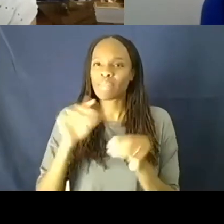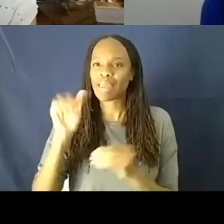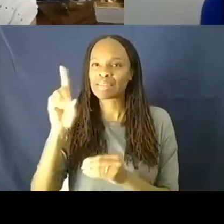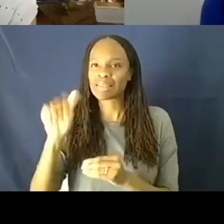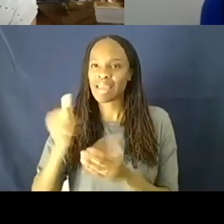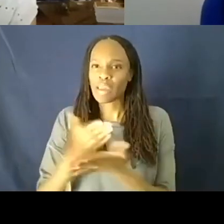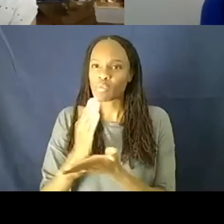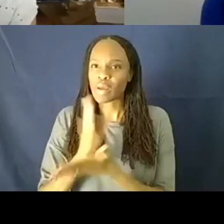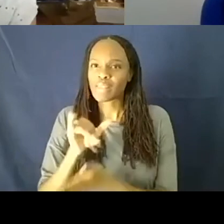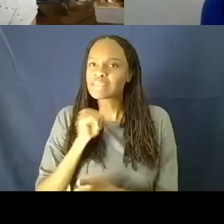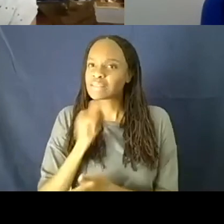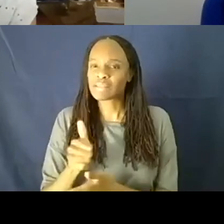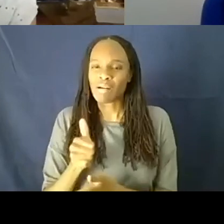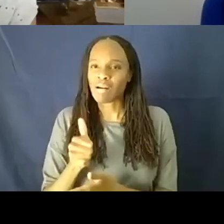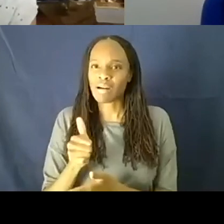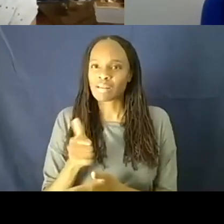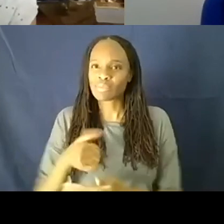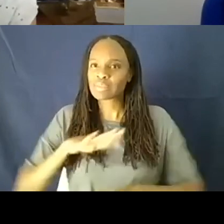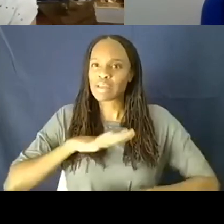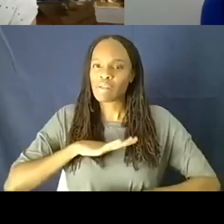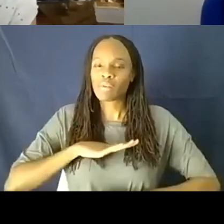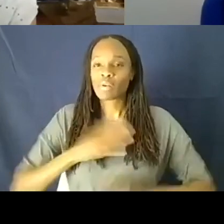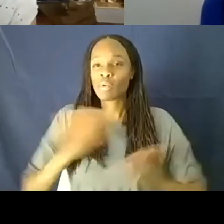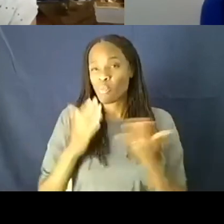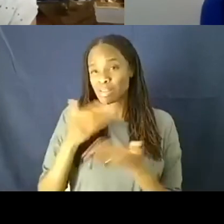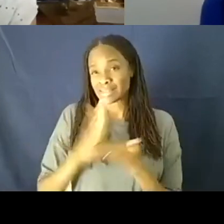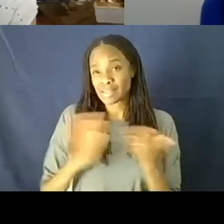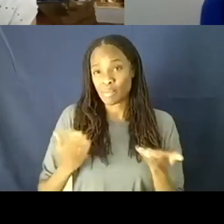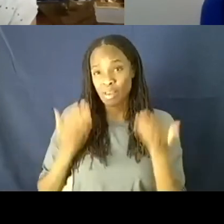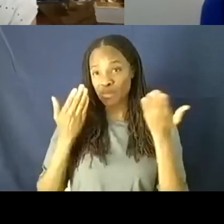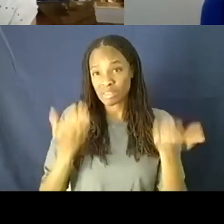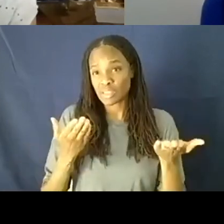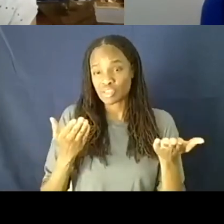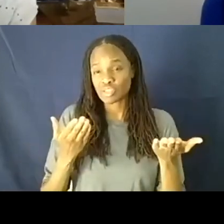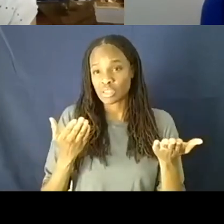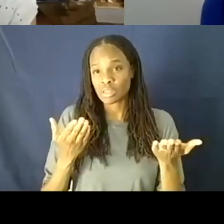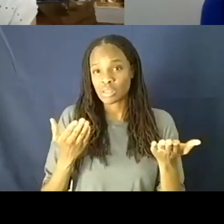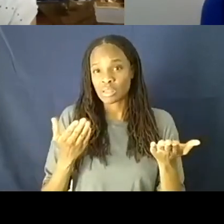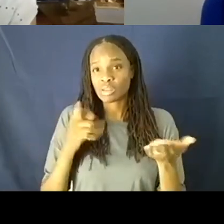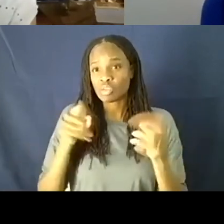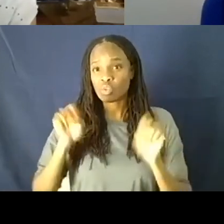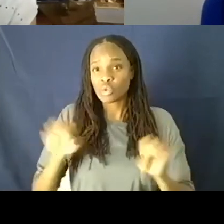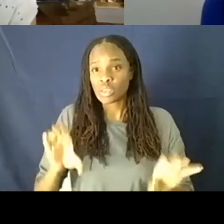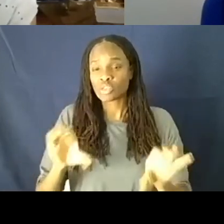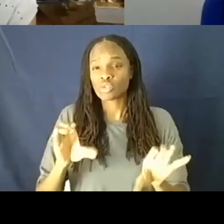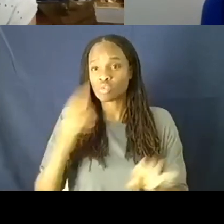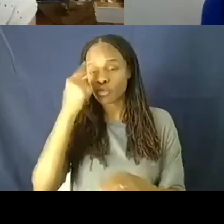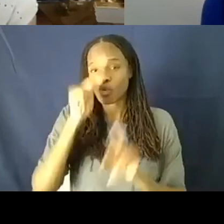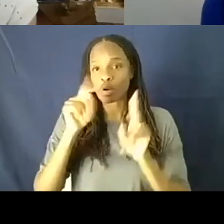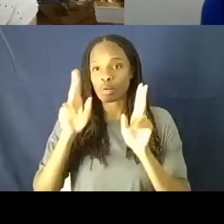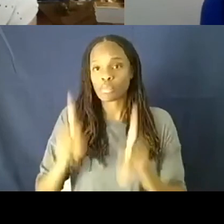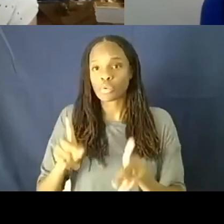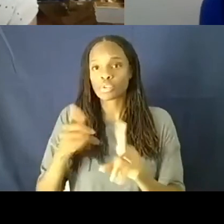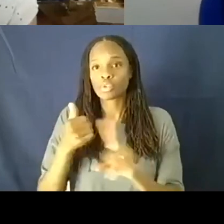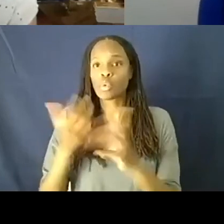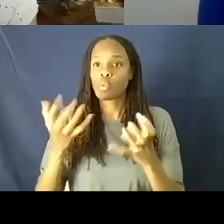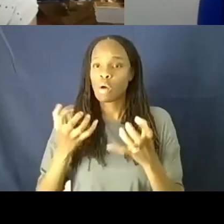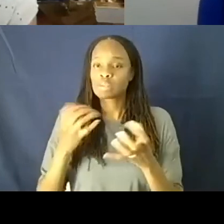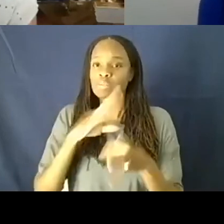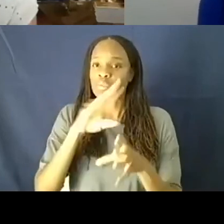recommendations you might make to someone who wants to engage on an issue?